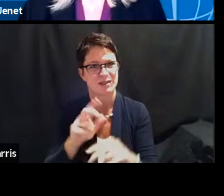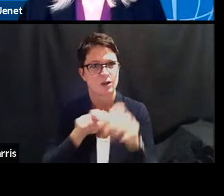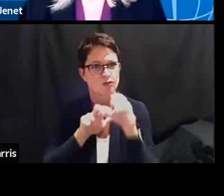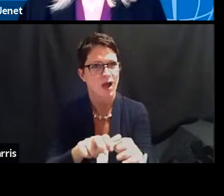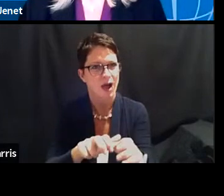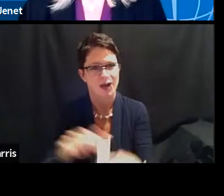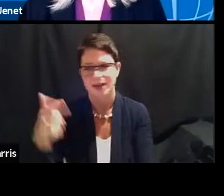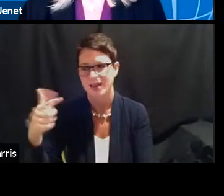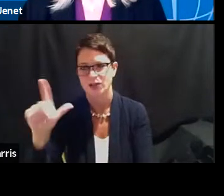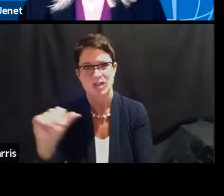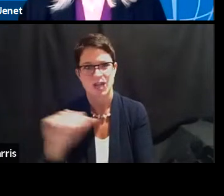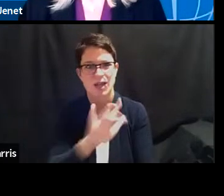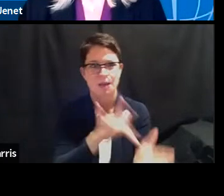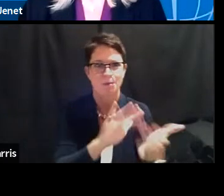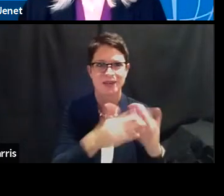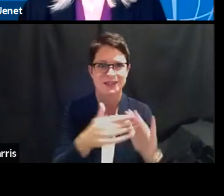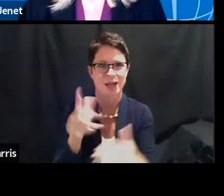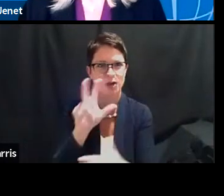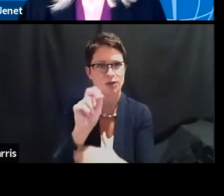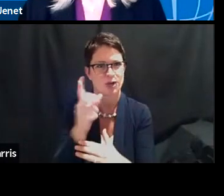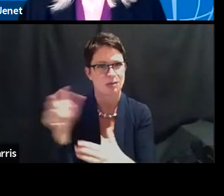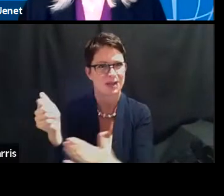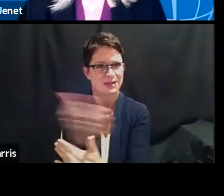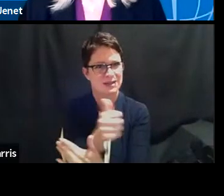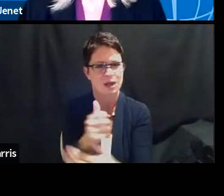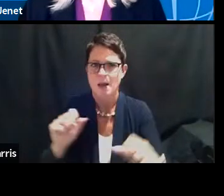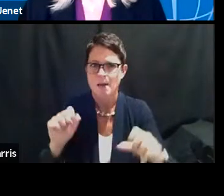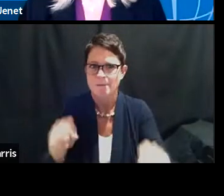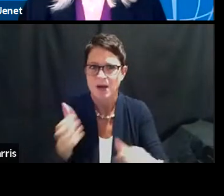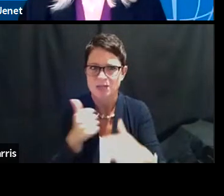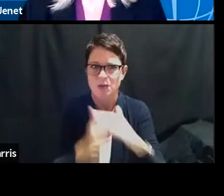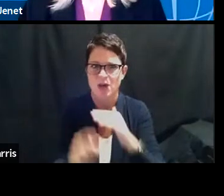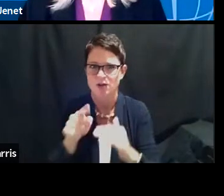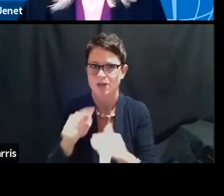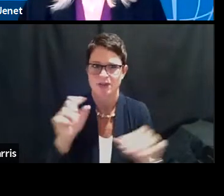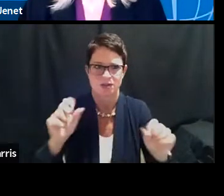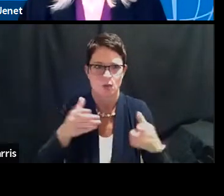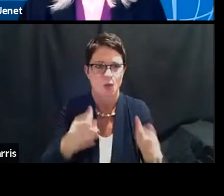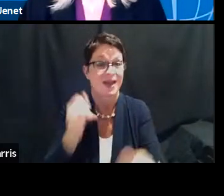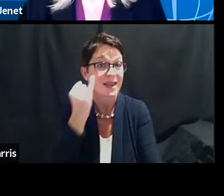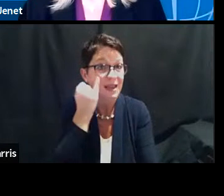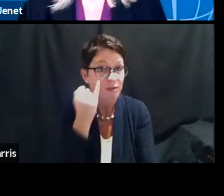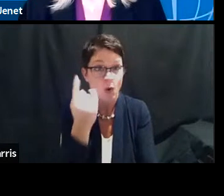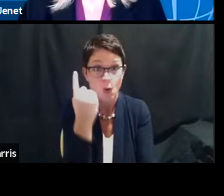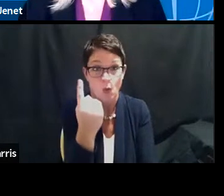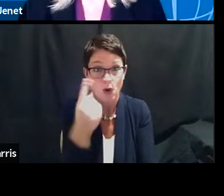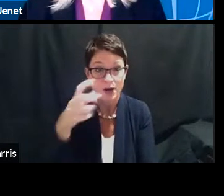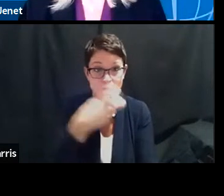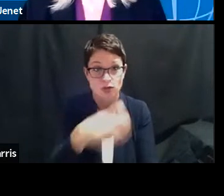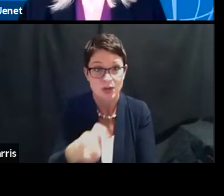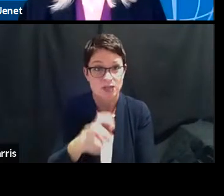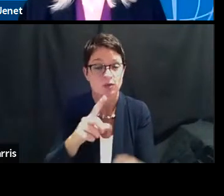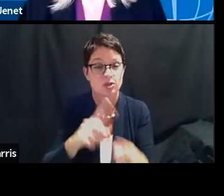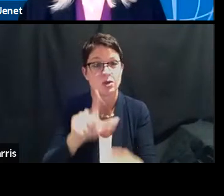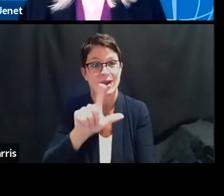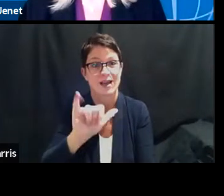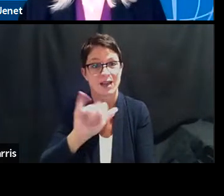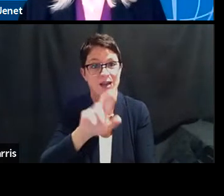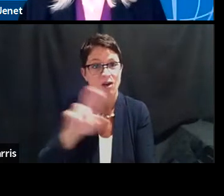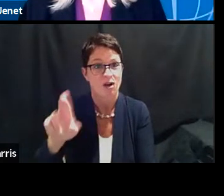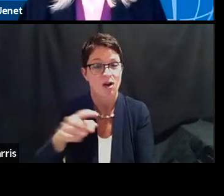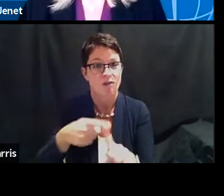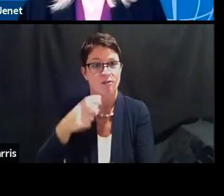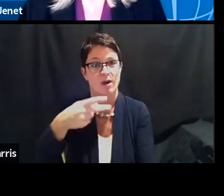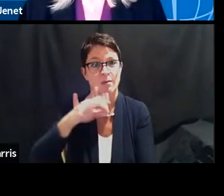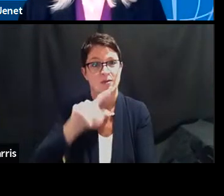between LaGuardia and Midtown is only possible under this scheme if one transfers to the Long Island Railroad Port Washington branch and